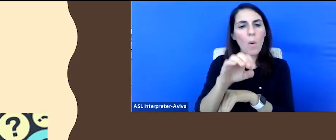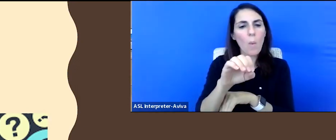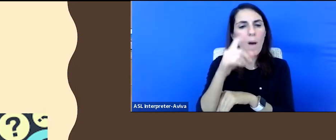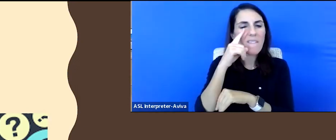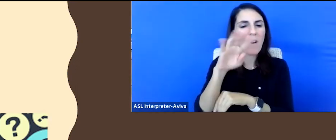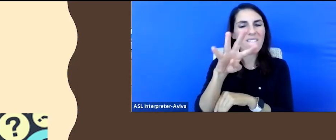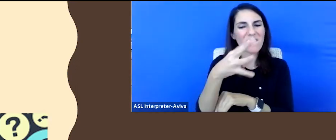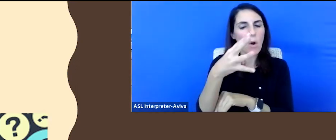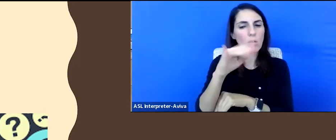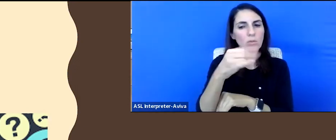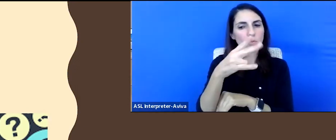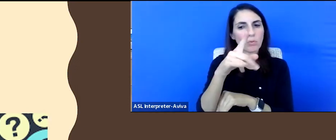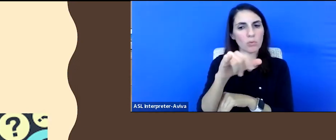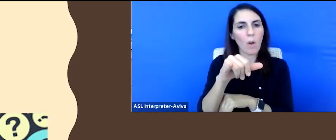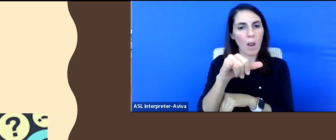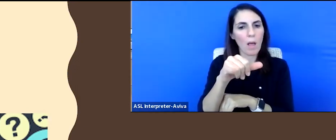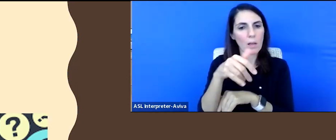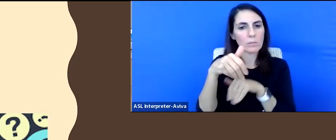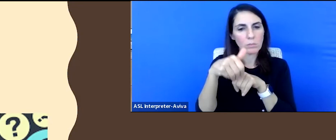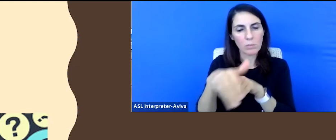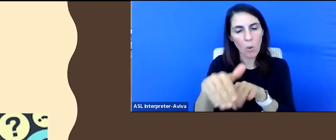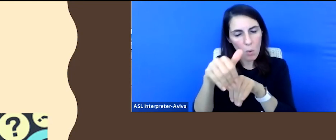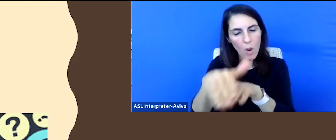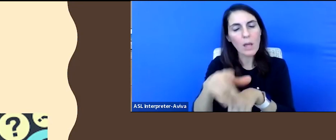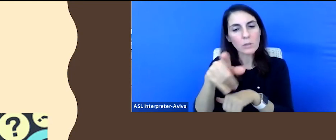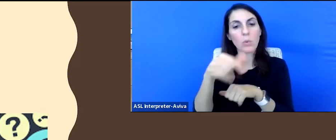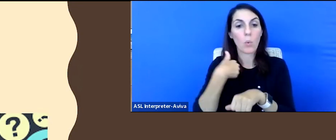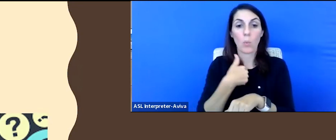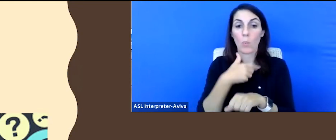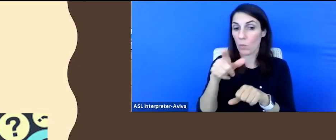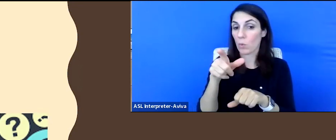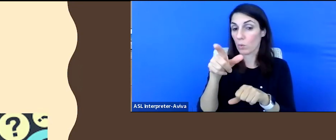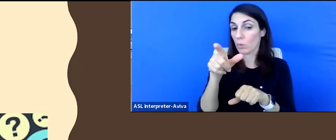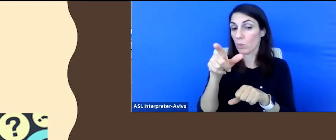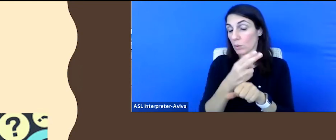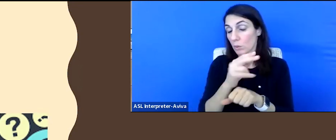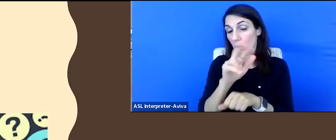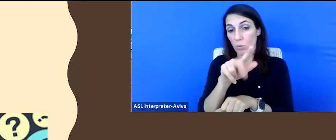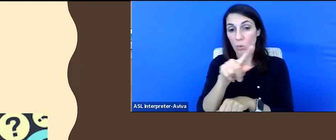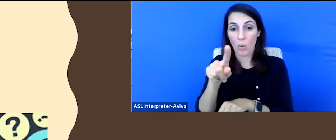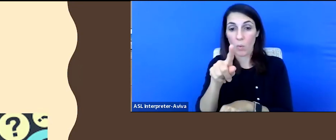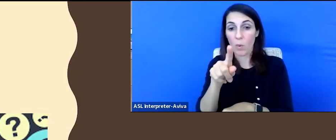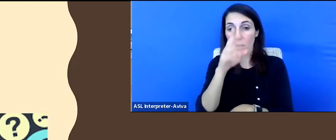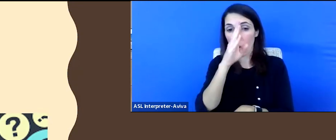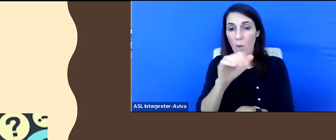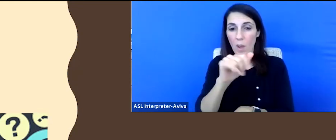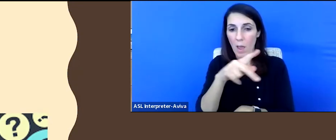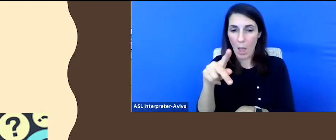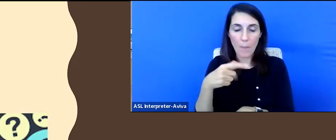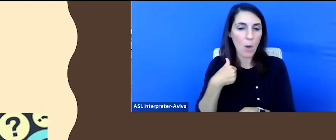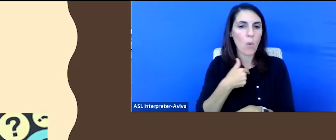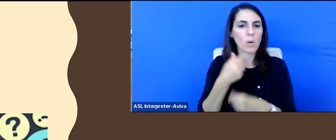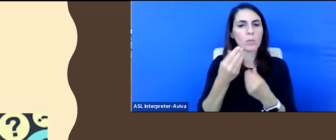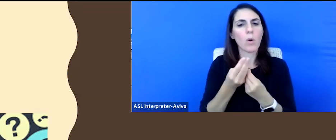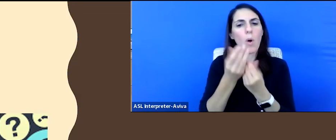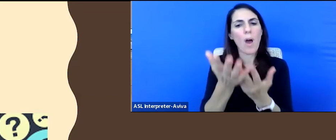Yes, you can use the 311 Direct app or our webpage. We offer a general